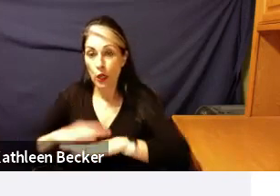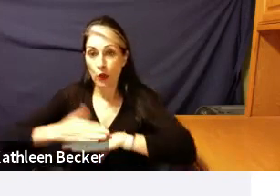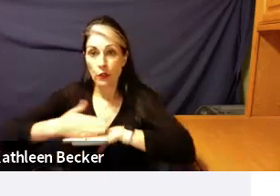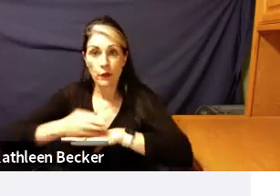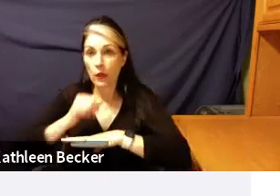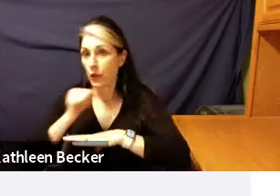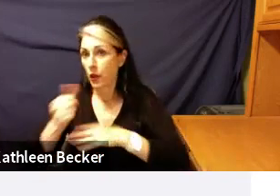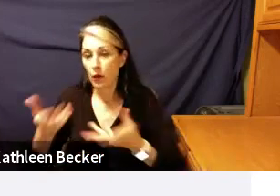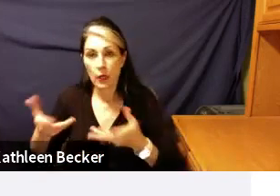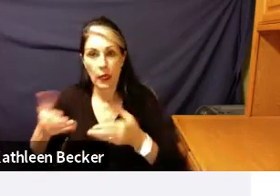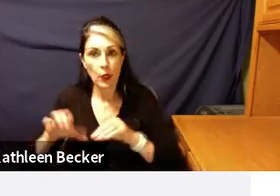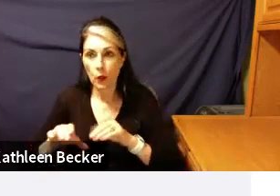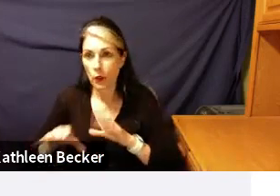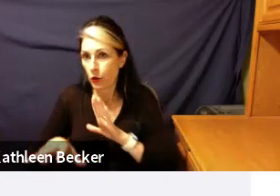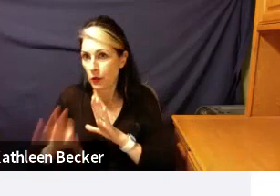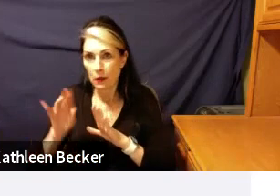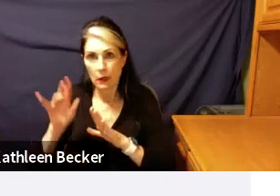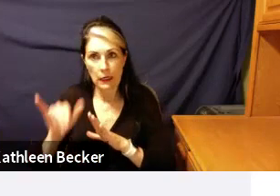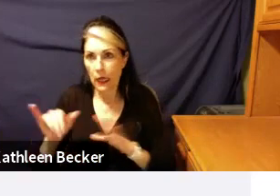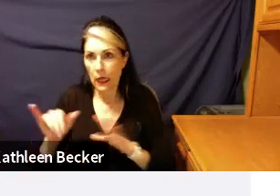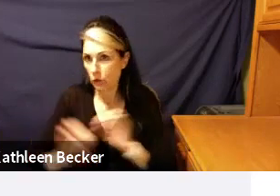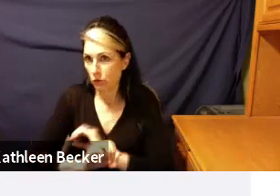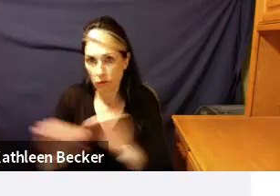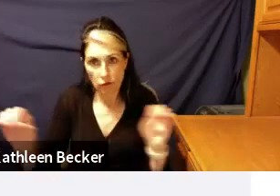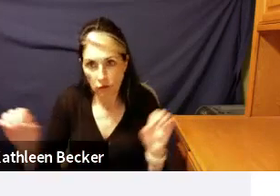not want to select that option.